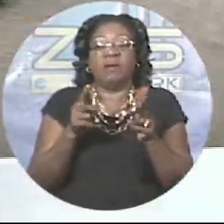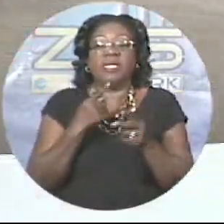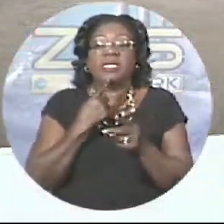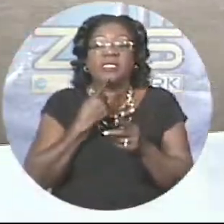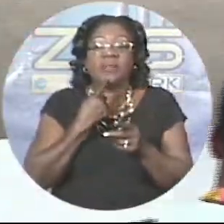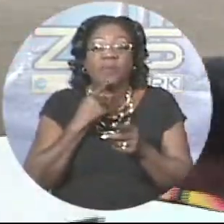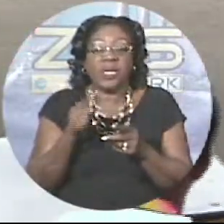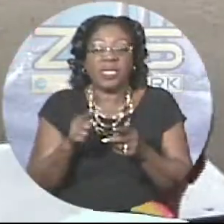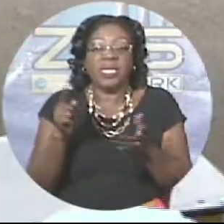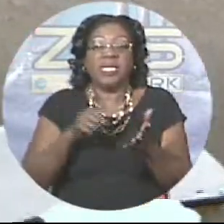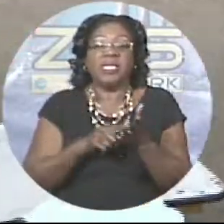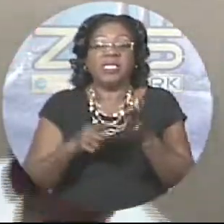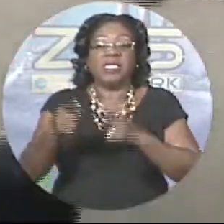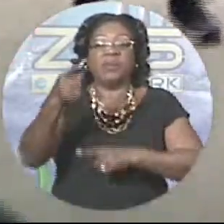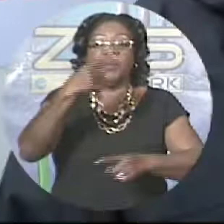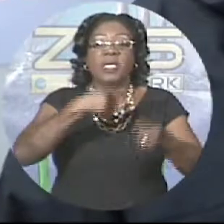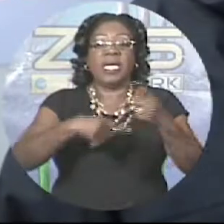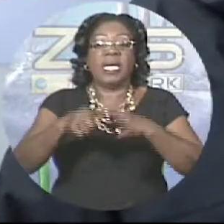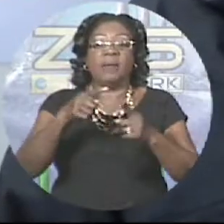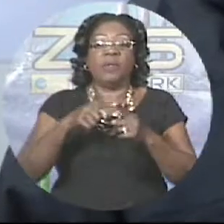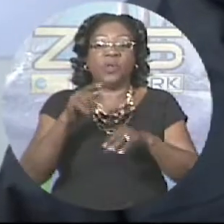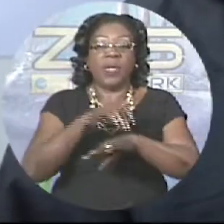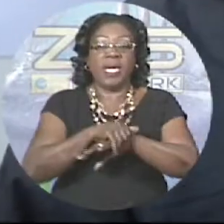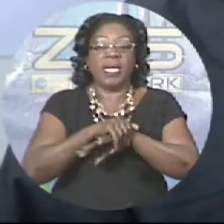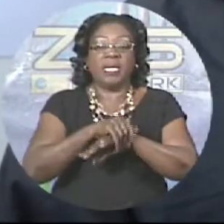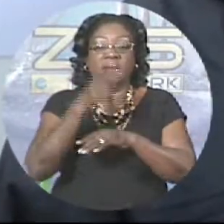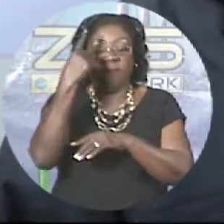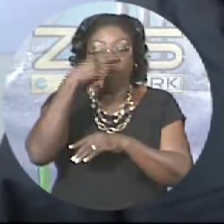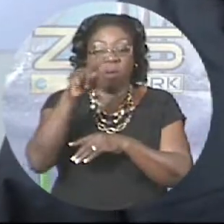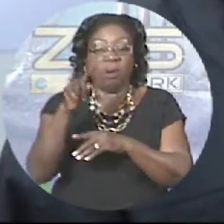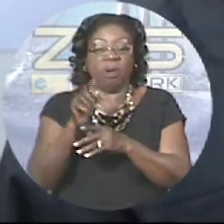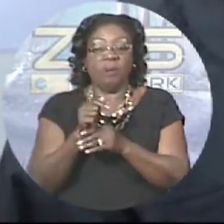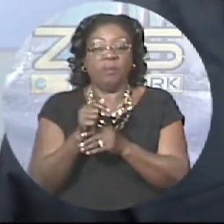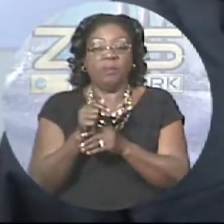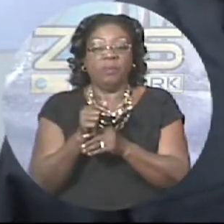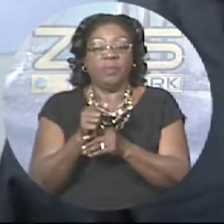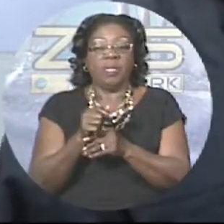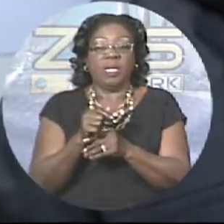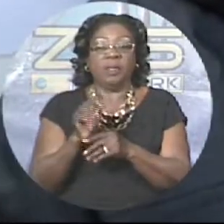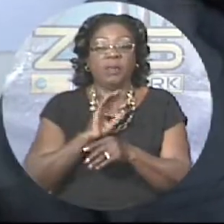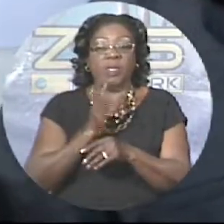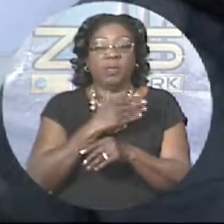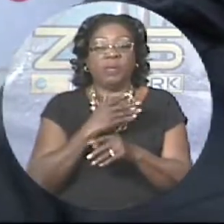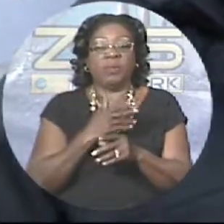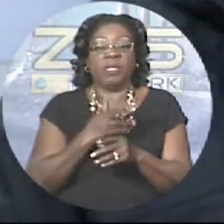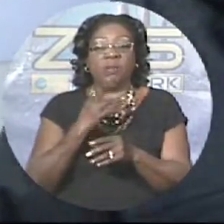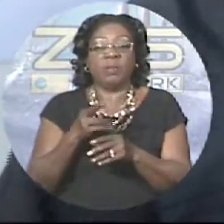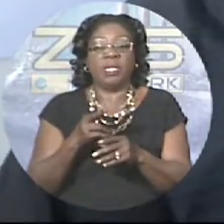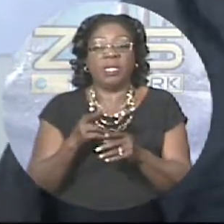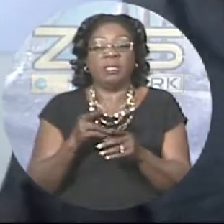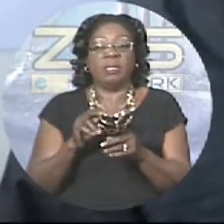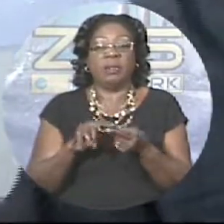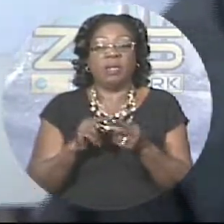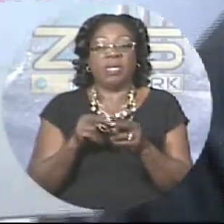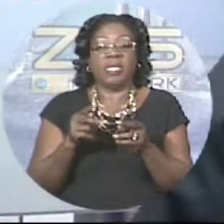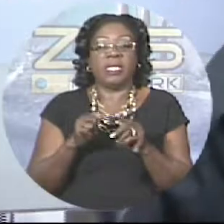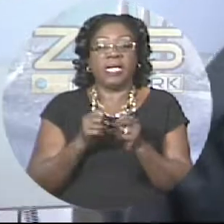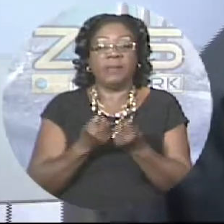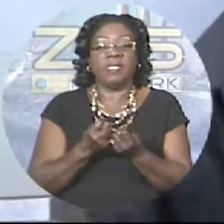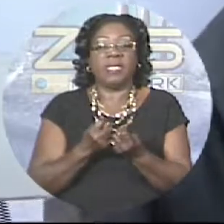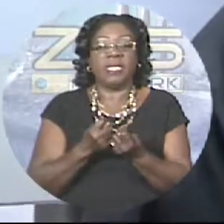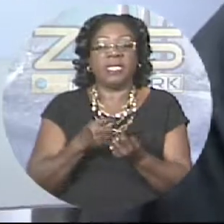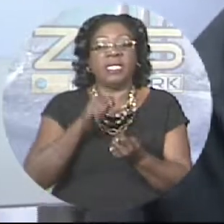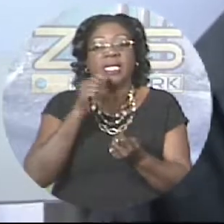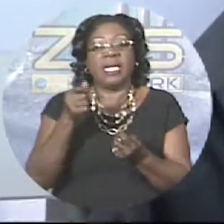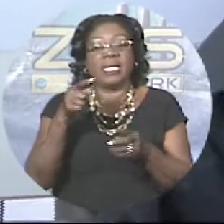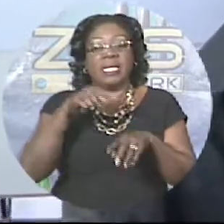know, this is what we trained for. This is what we came out here to do. And, you know, we've got a really young one on the team, and she didn't get a chance to run. So